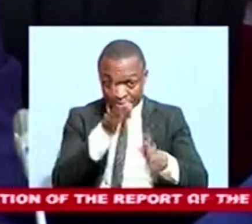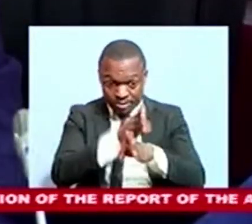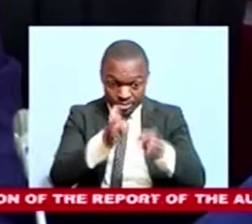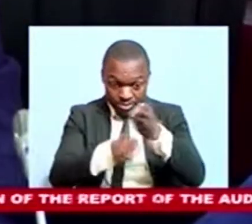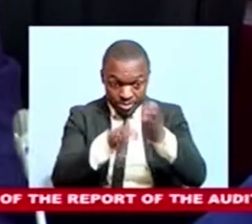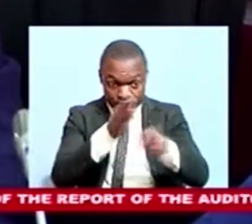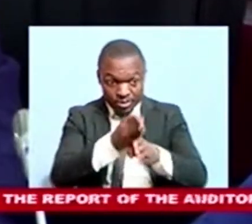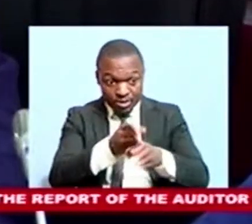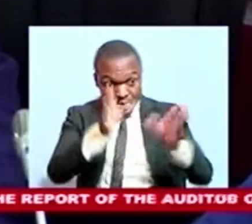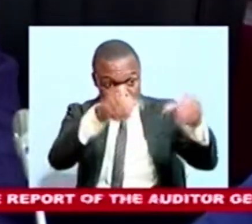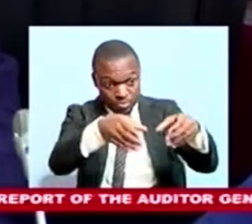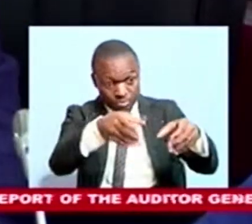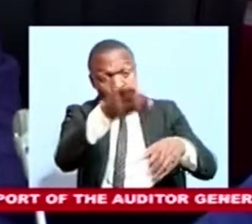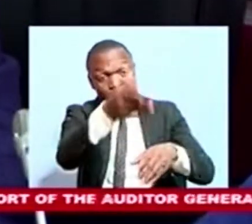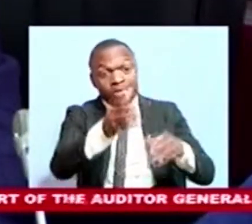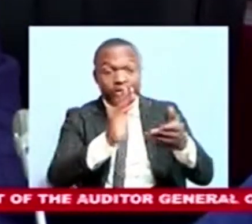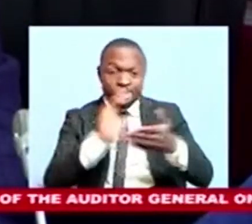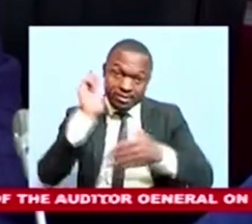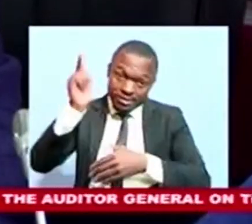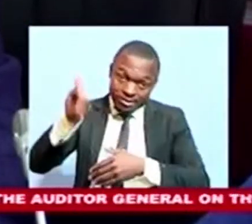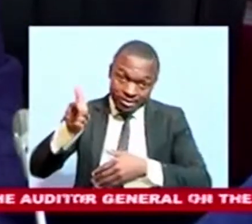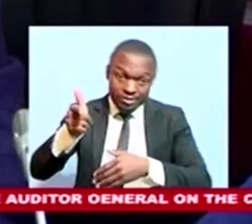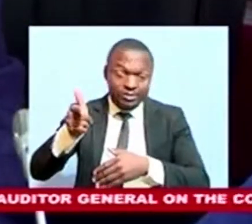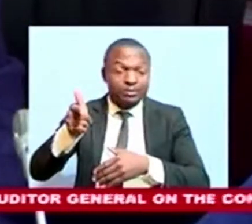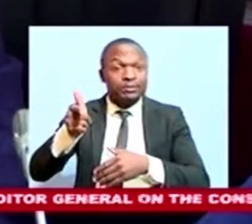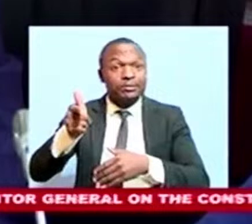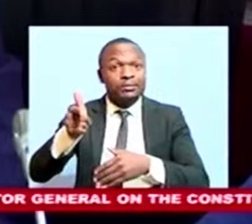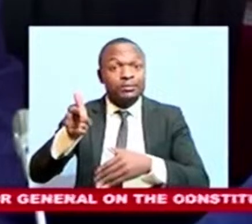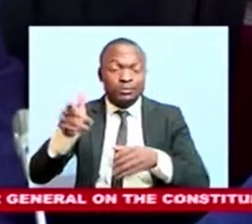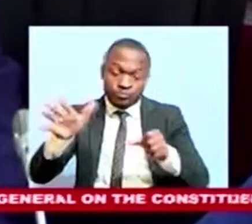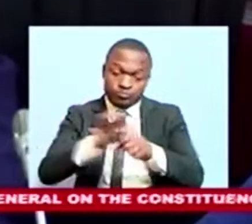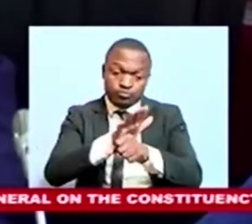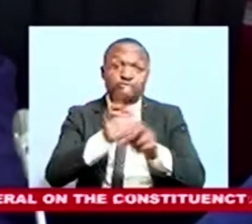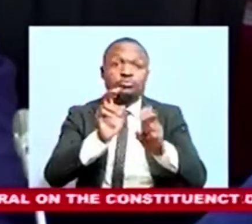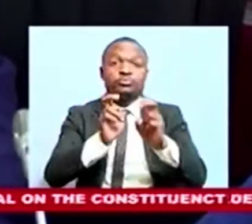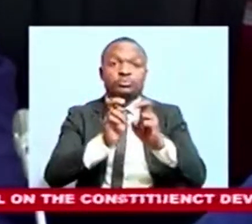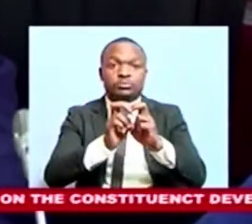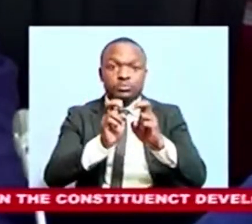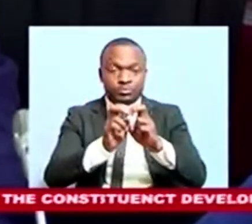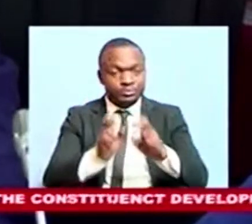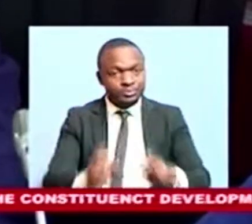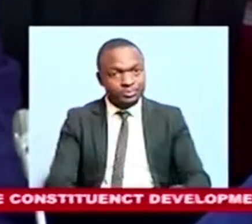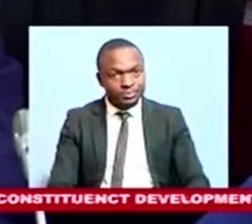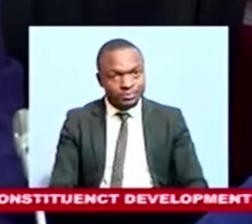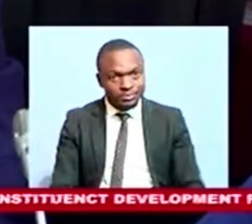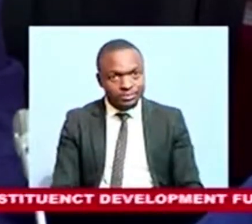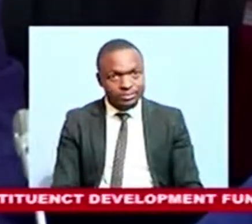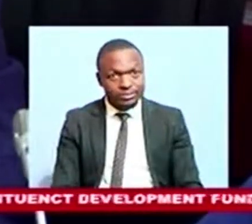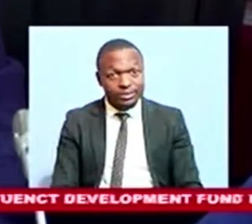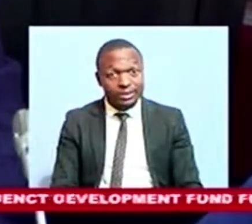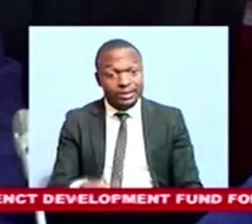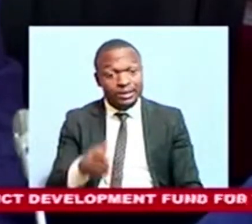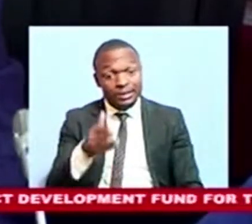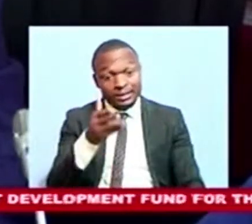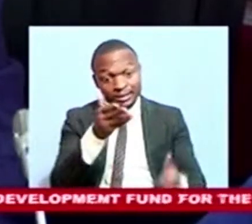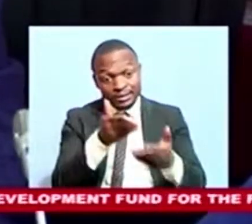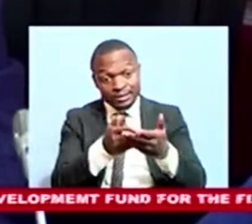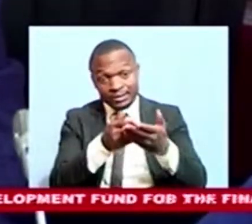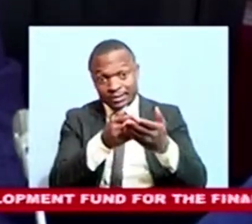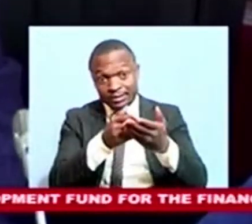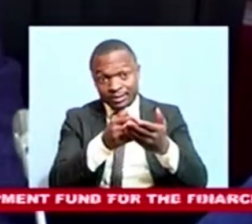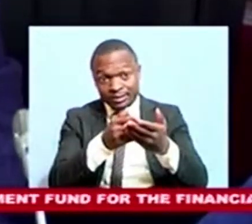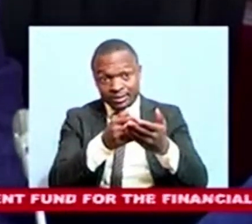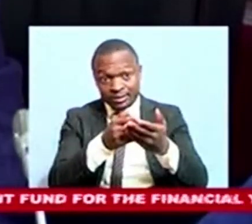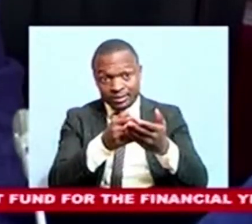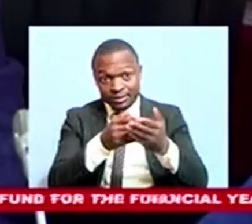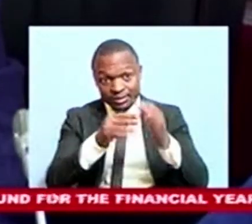community. Then later, it was full contract. At that stage, when it was full